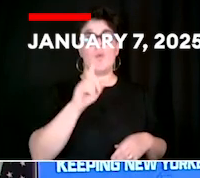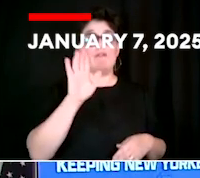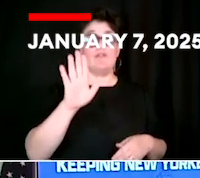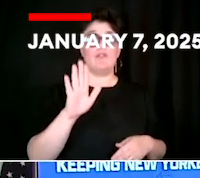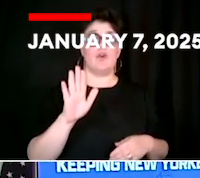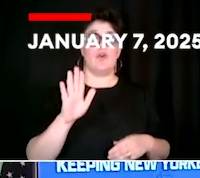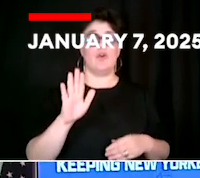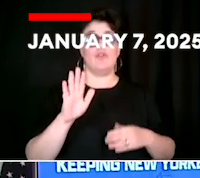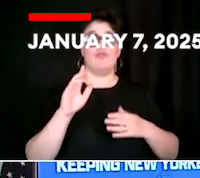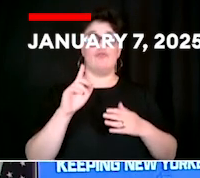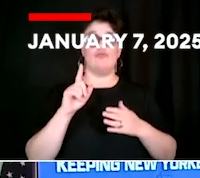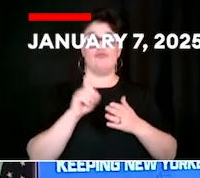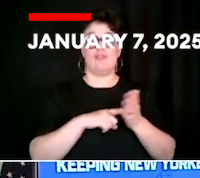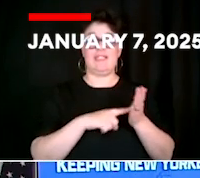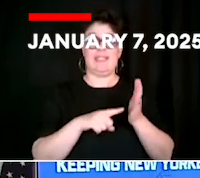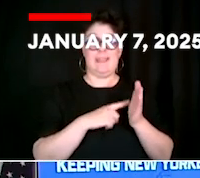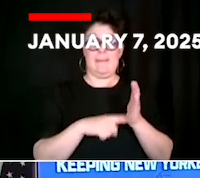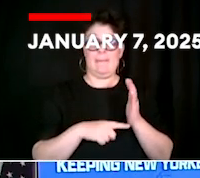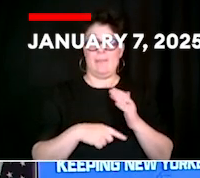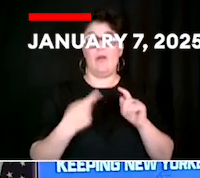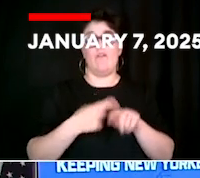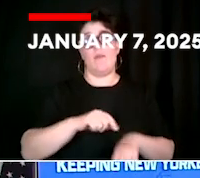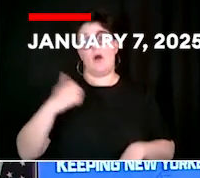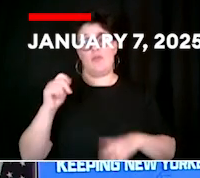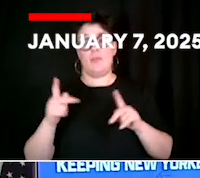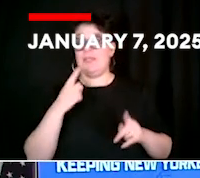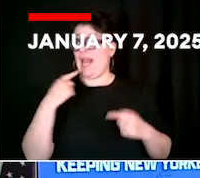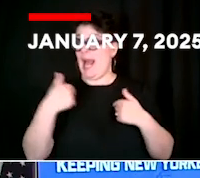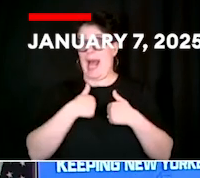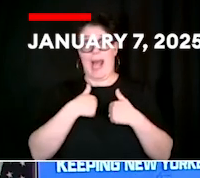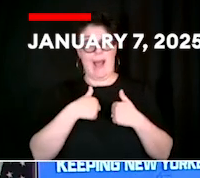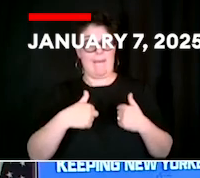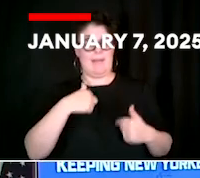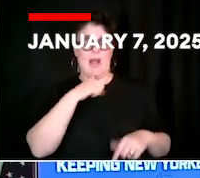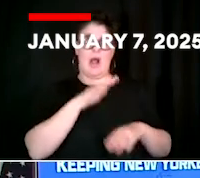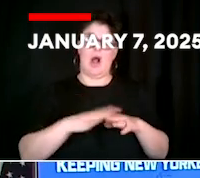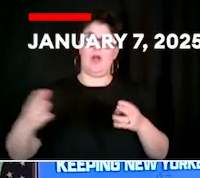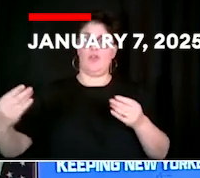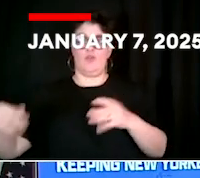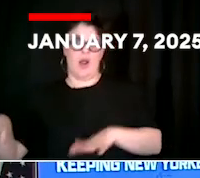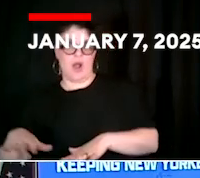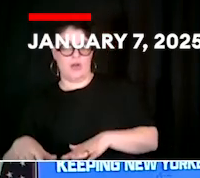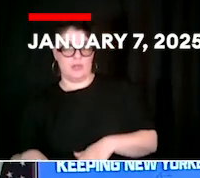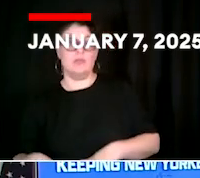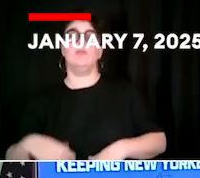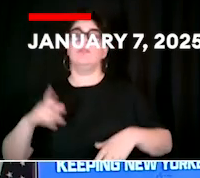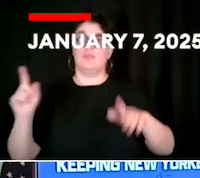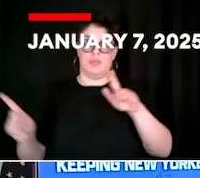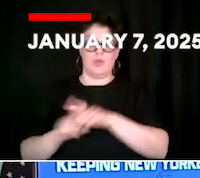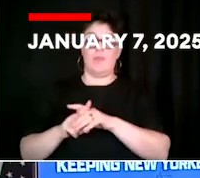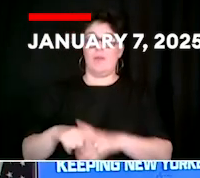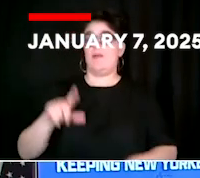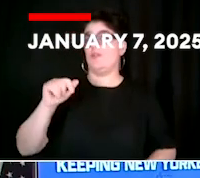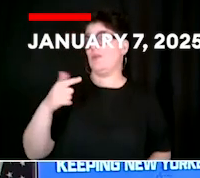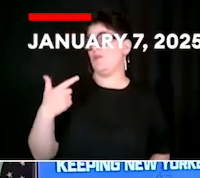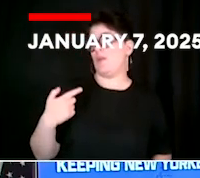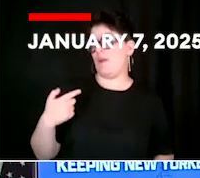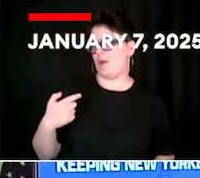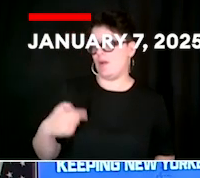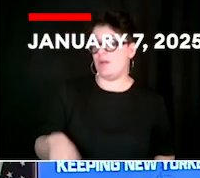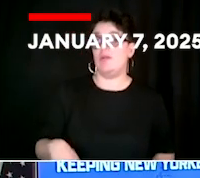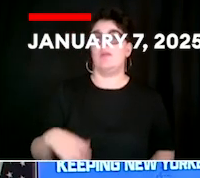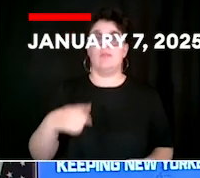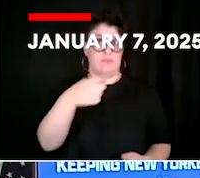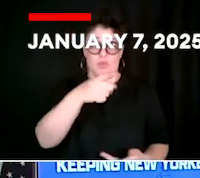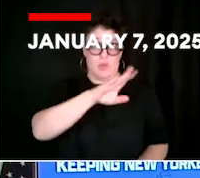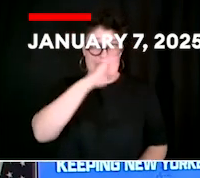mayor, they're not doing the job. You've been on the ground doing the job. When you came in 2021, you had never been mayor before. I guess, is that a fair